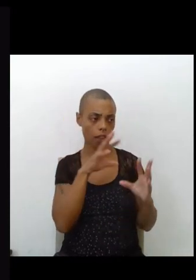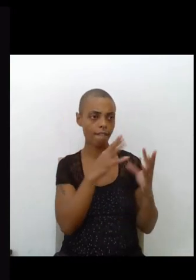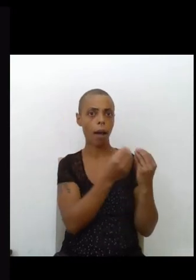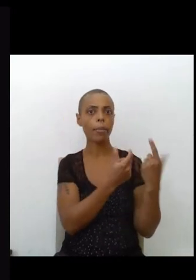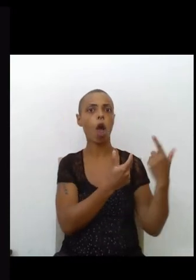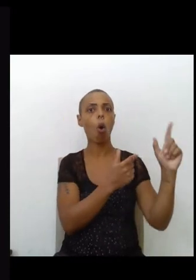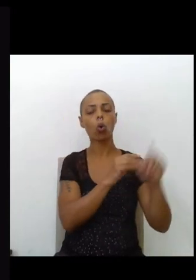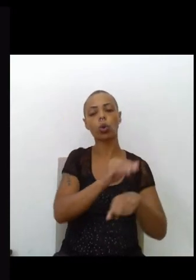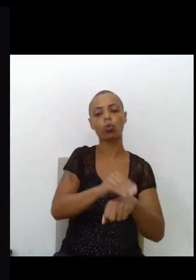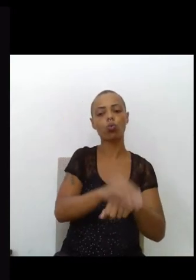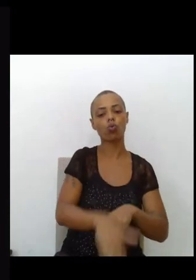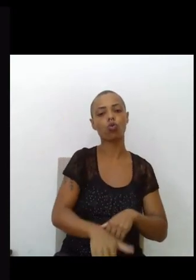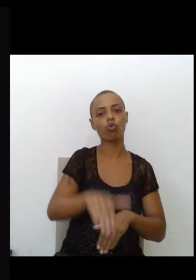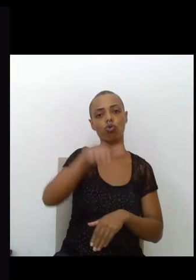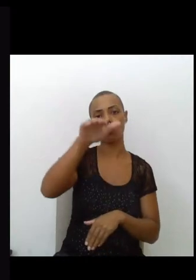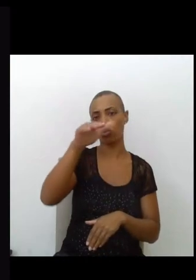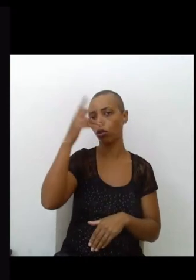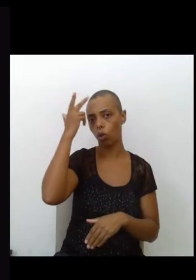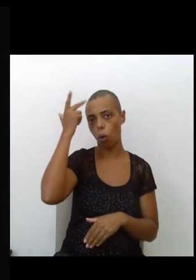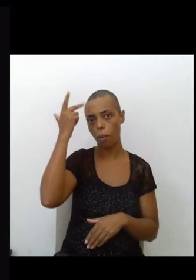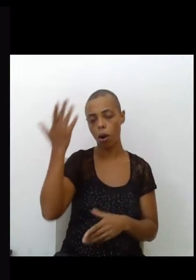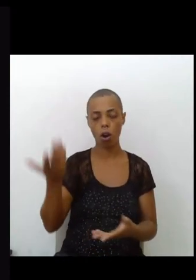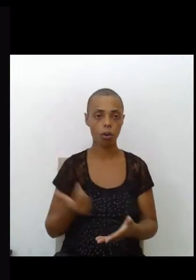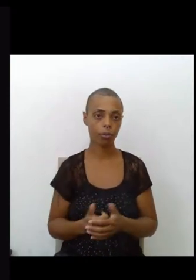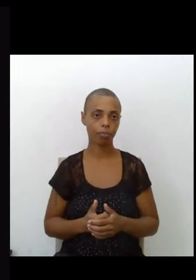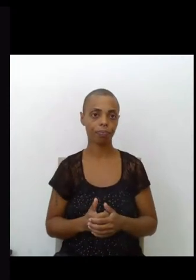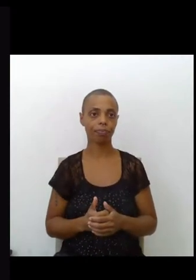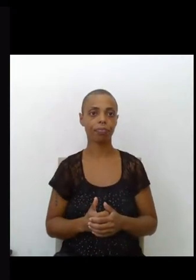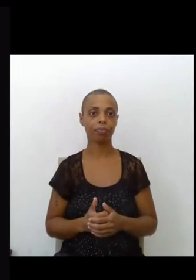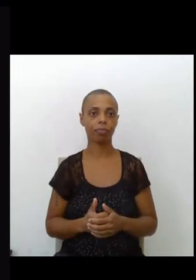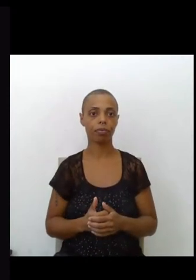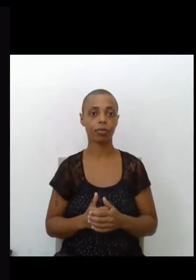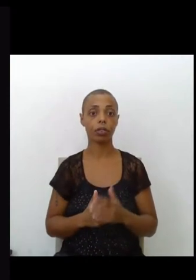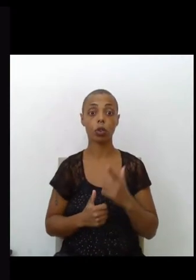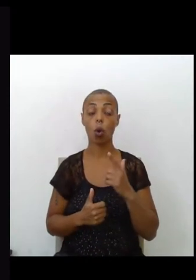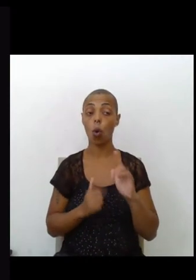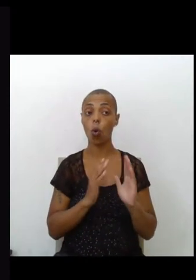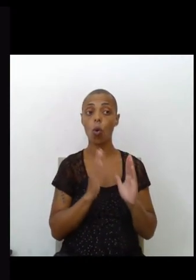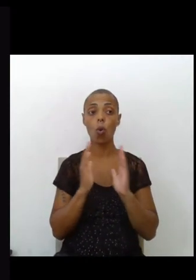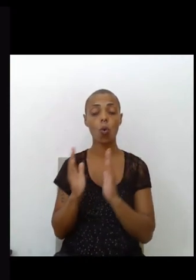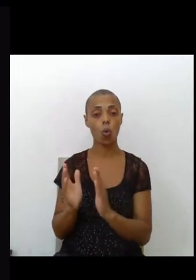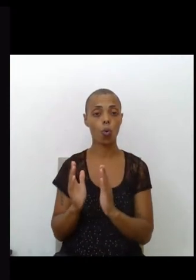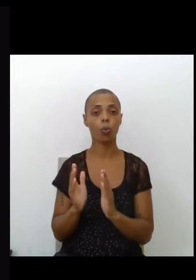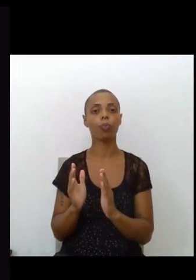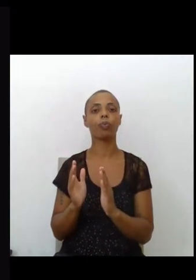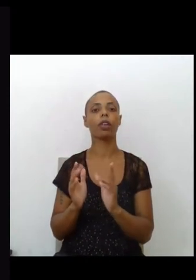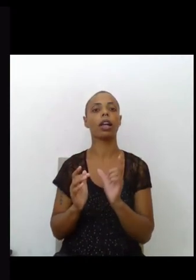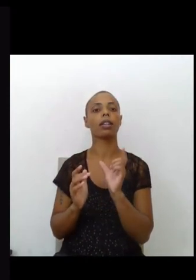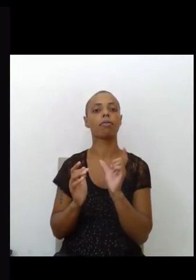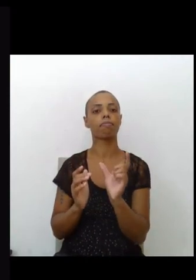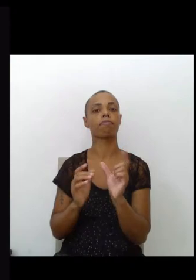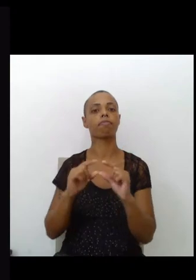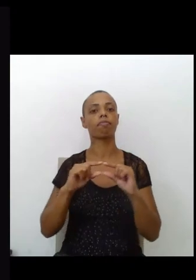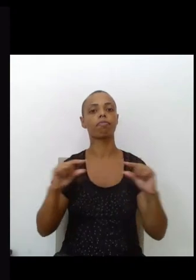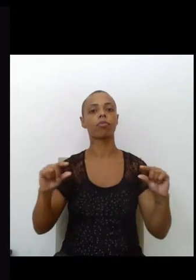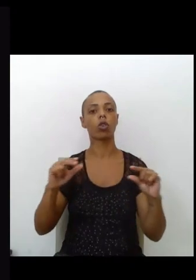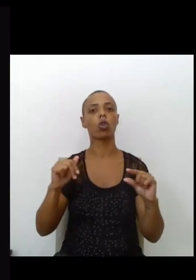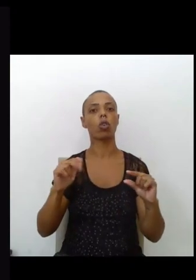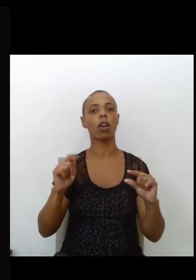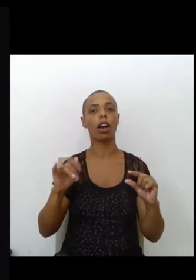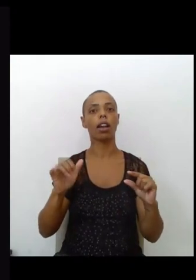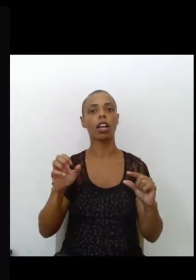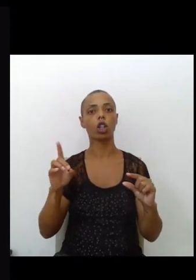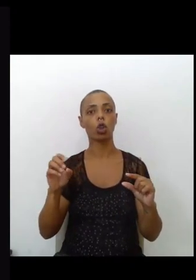in the second instance the term can also be strategically used as a powerful way